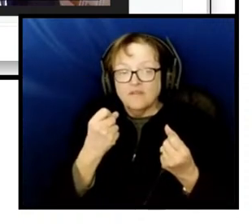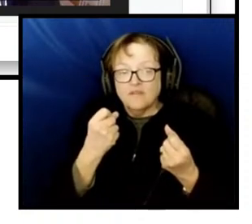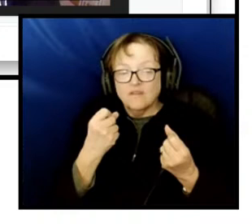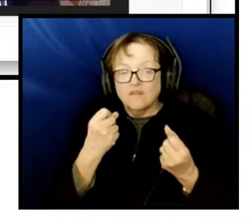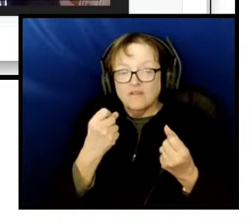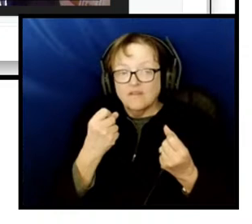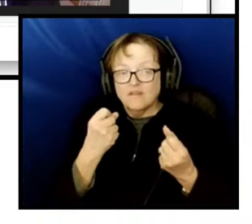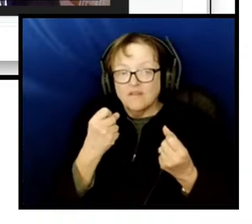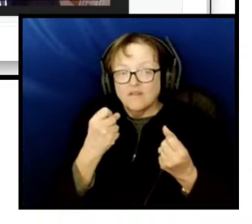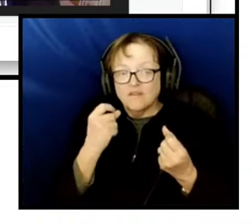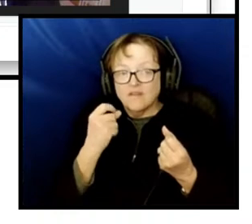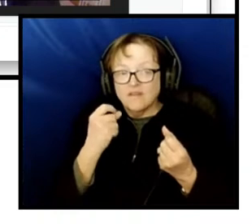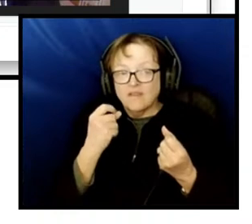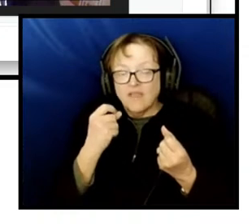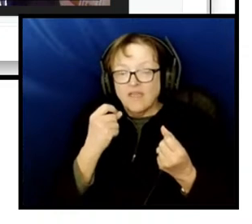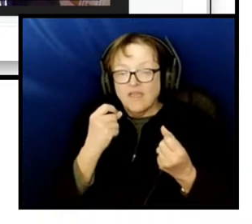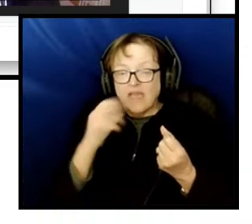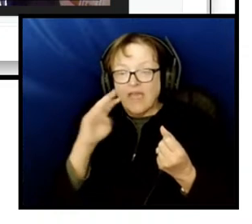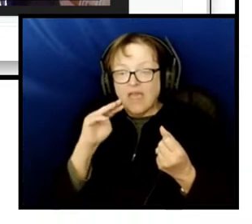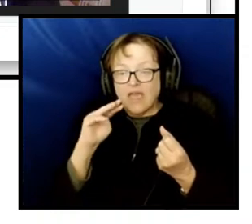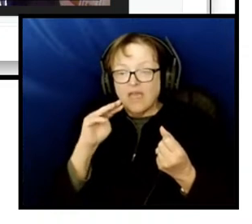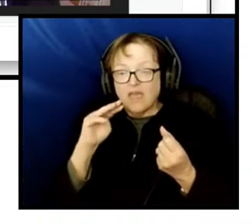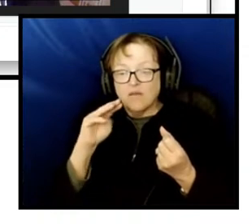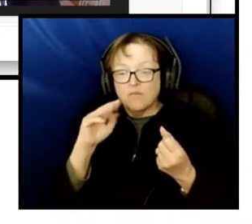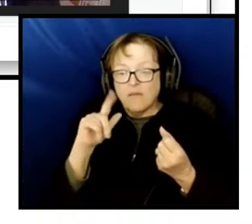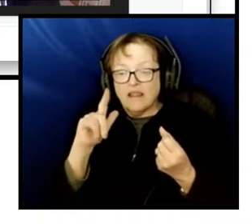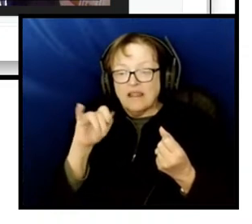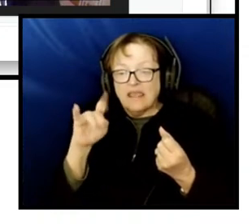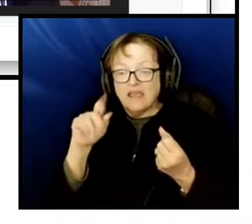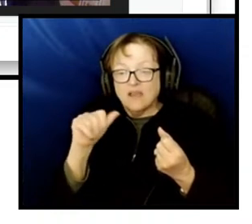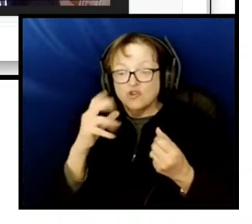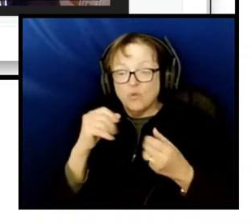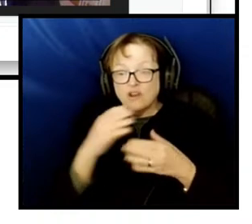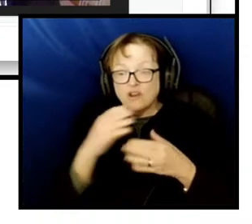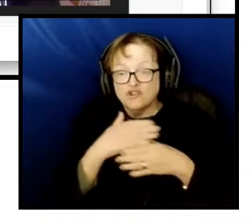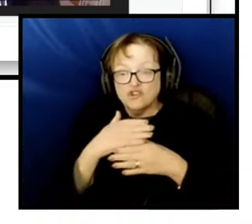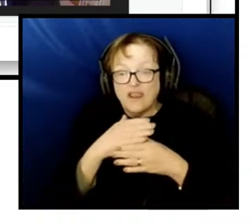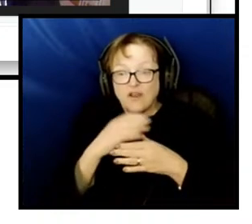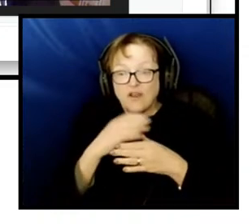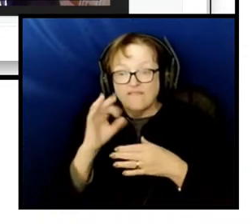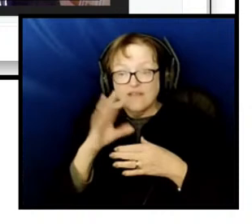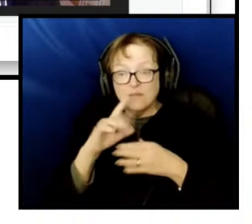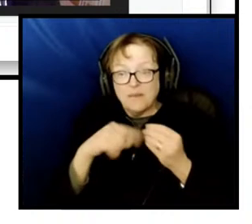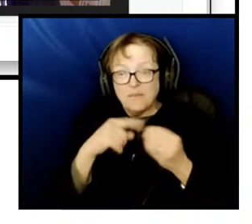Malika, do you want to share some feedback from this talk?